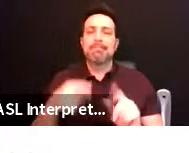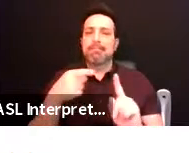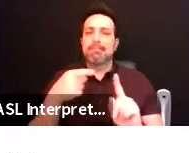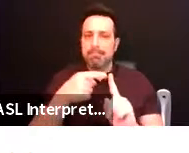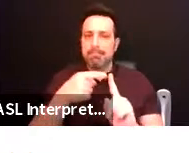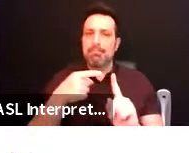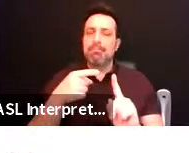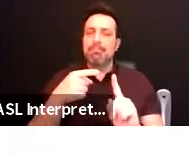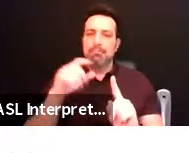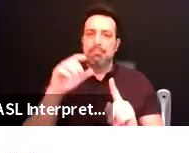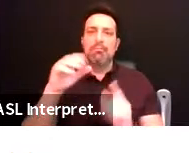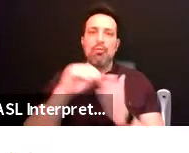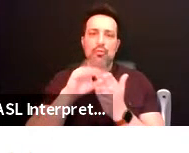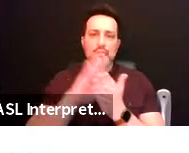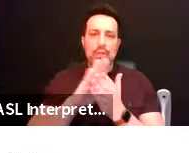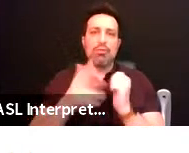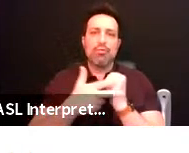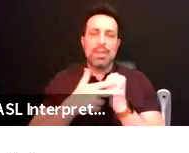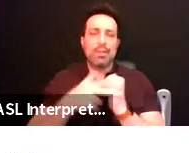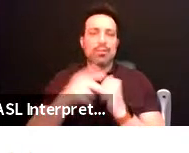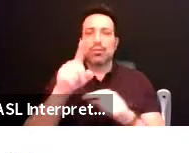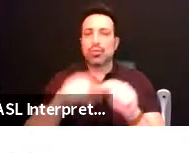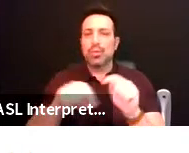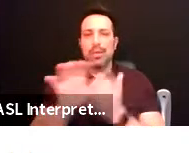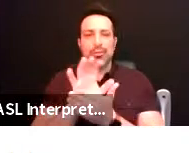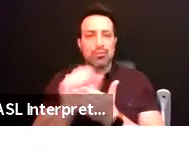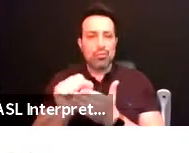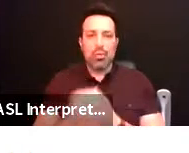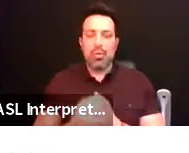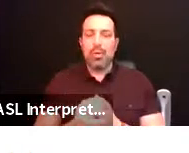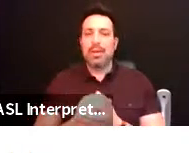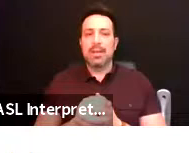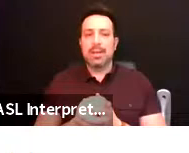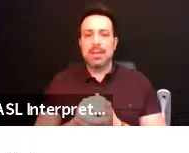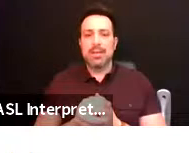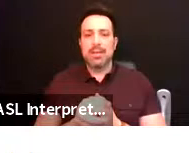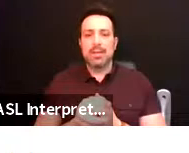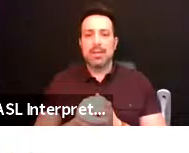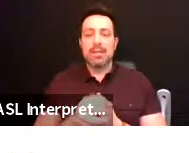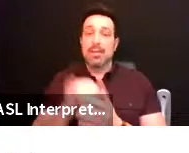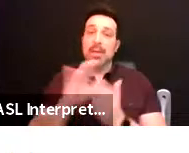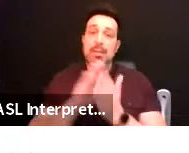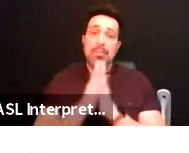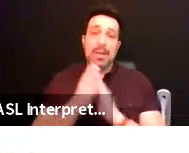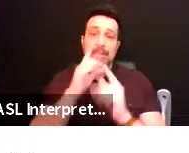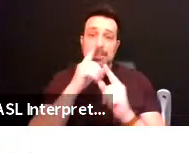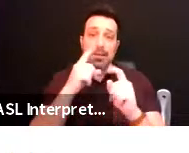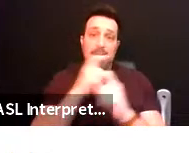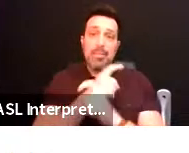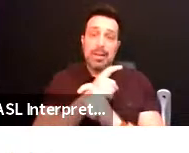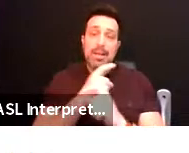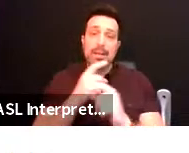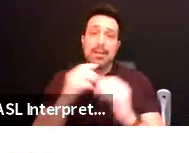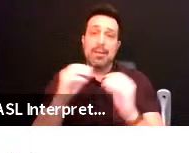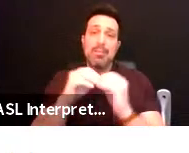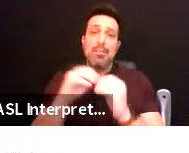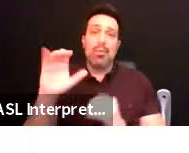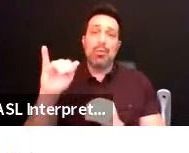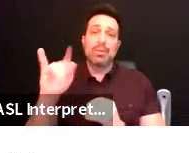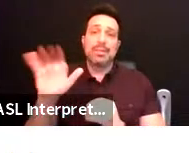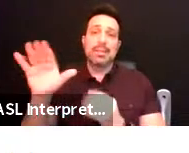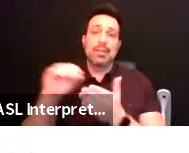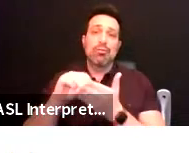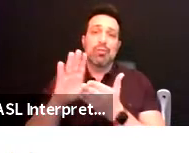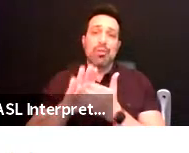to records retention. You can't destroy them. That gets quite complicated and really is more in the city recorder's